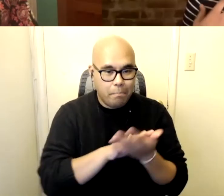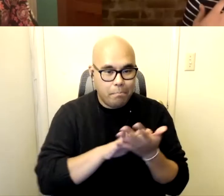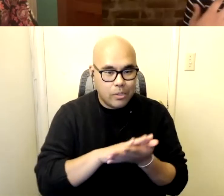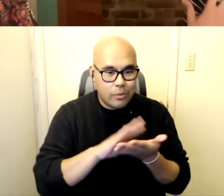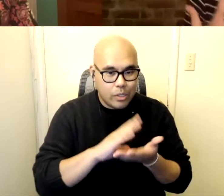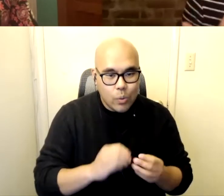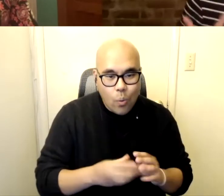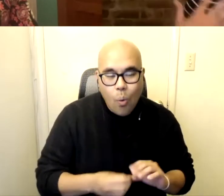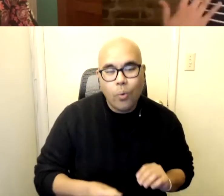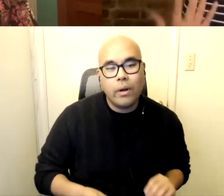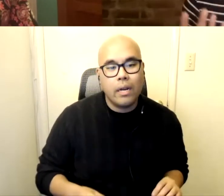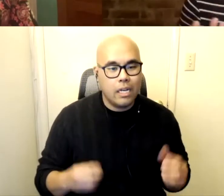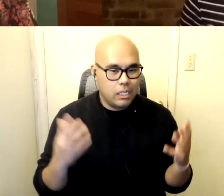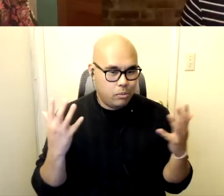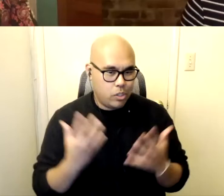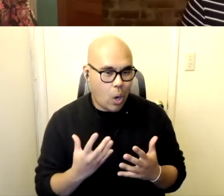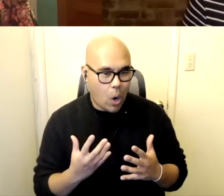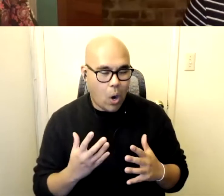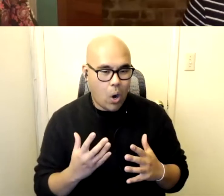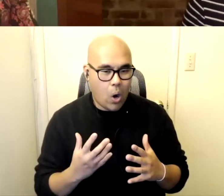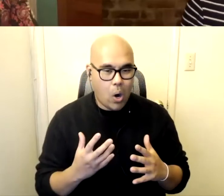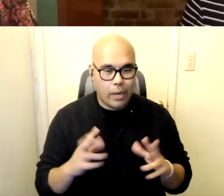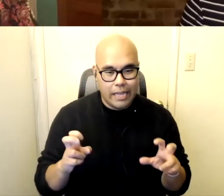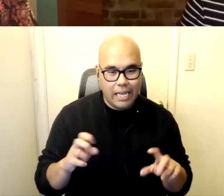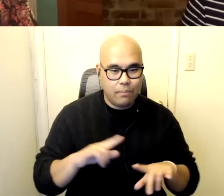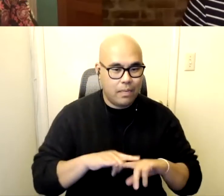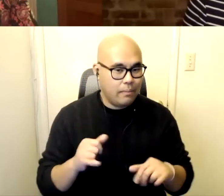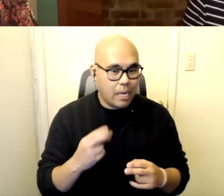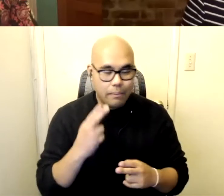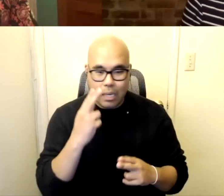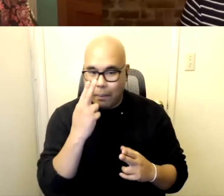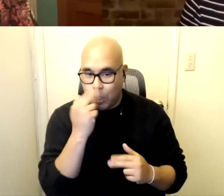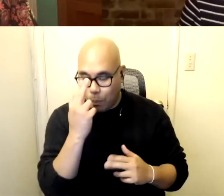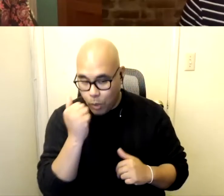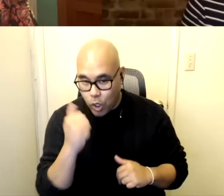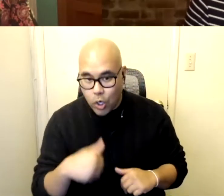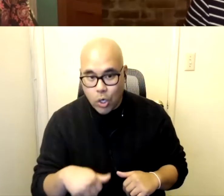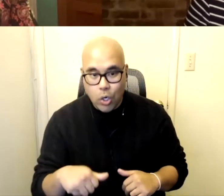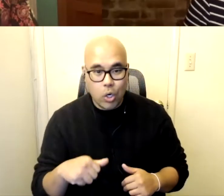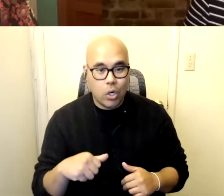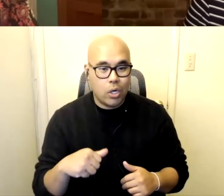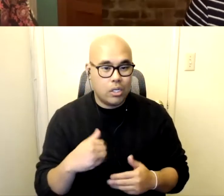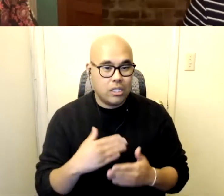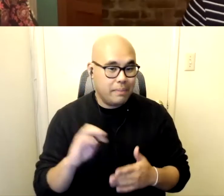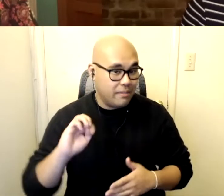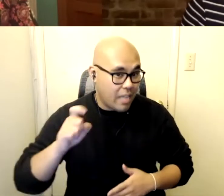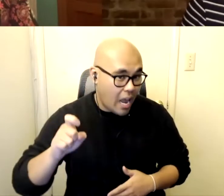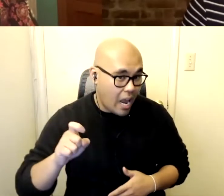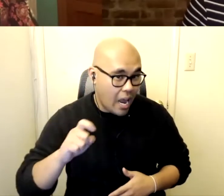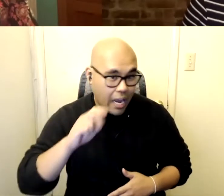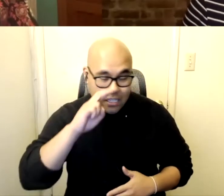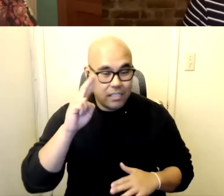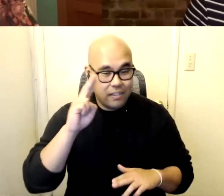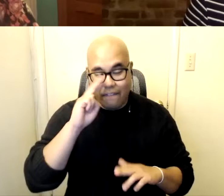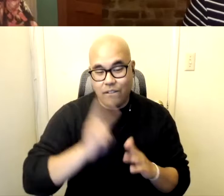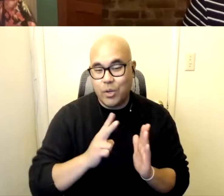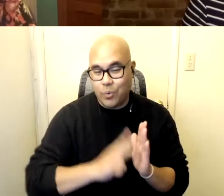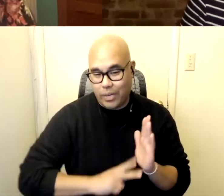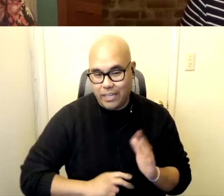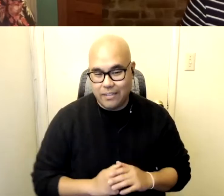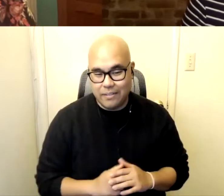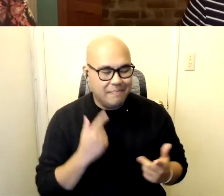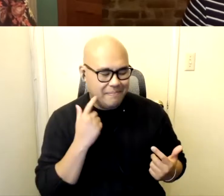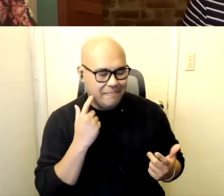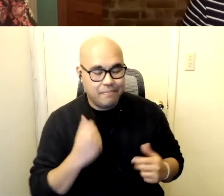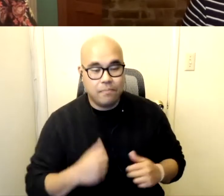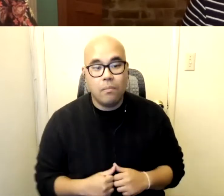There's darkness, but also humor. There's some sex, which is fun to read. I think that I don't